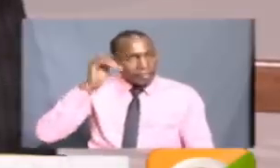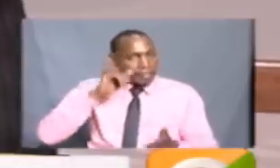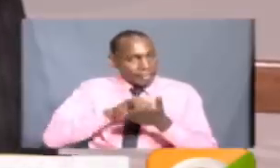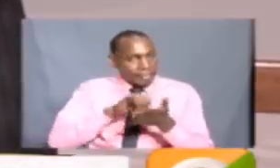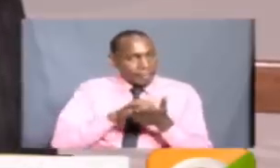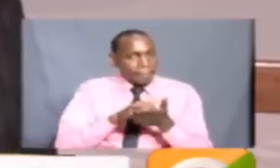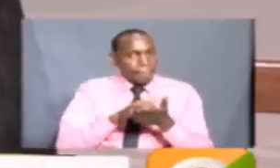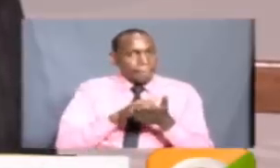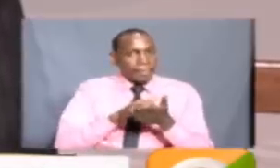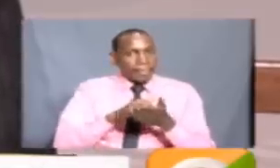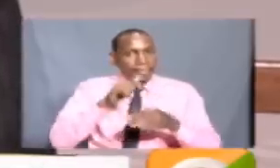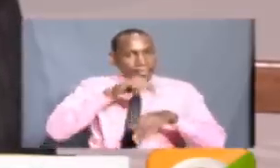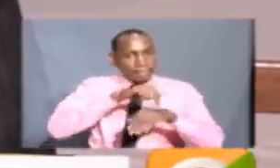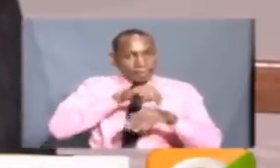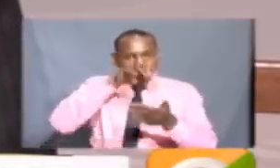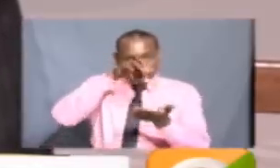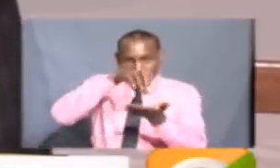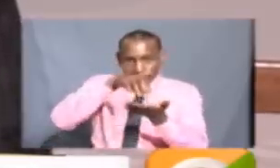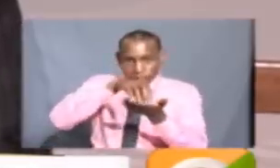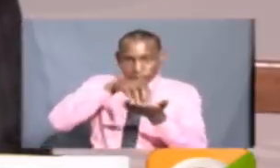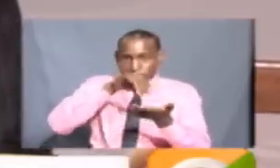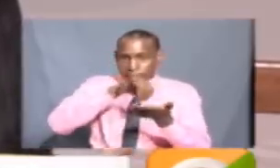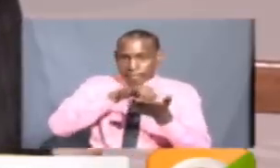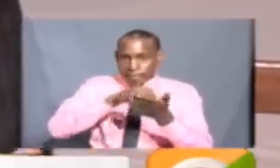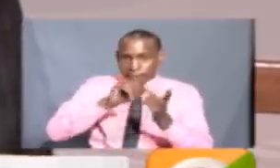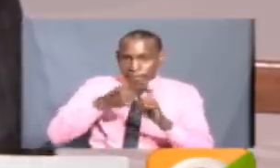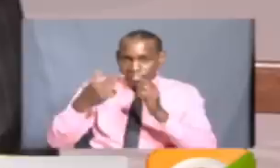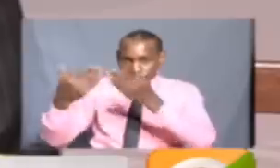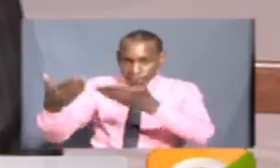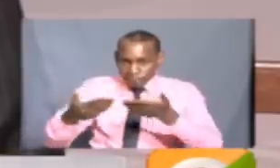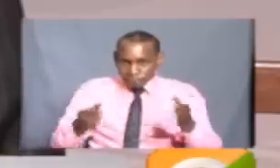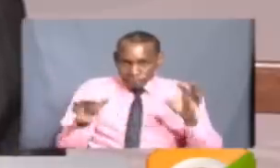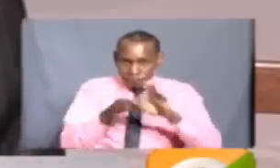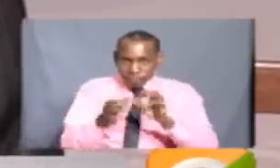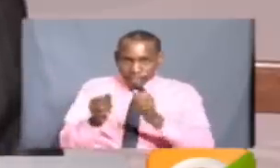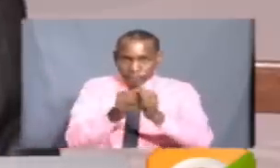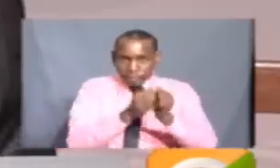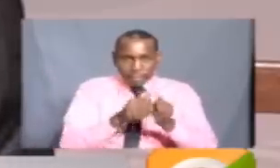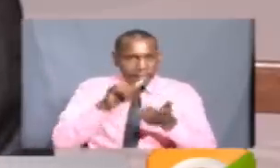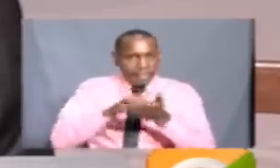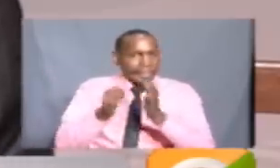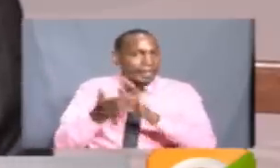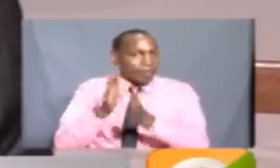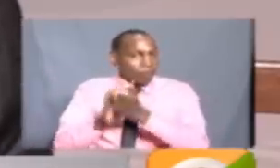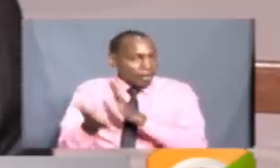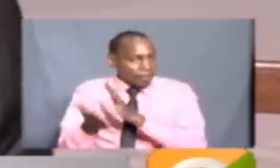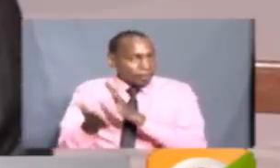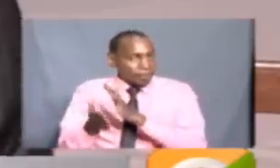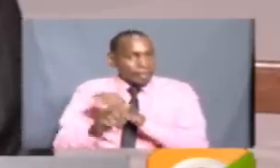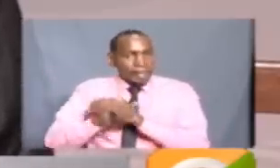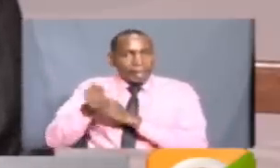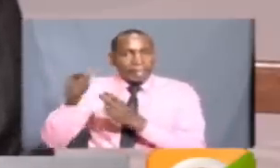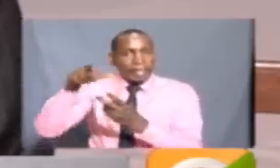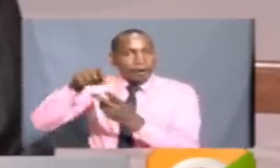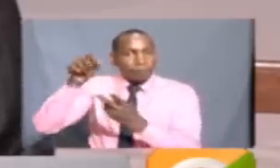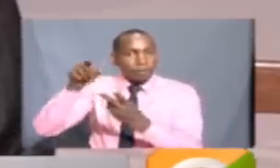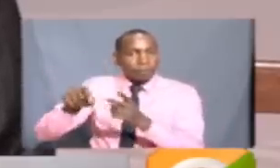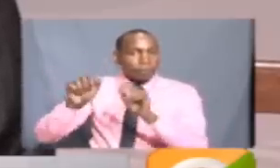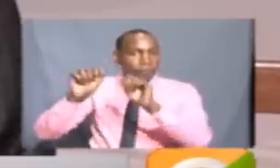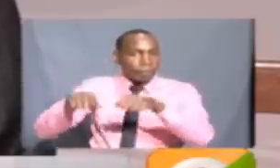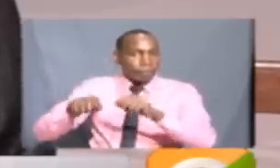that when the circumstances that have brought us together no longer exist, other options are going to